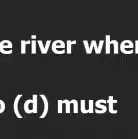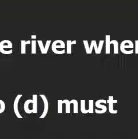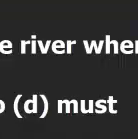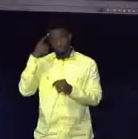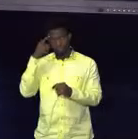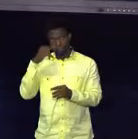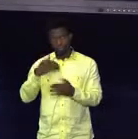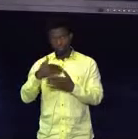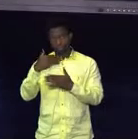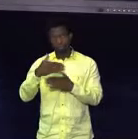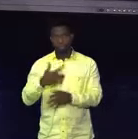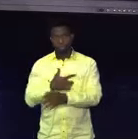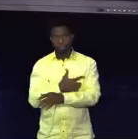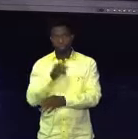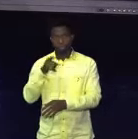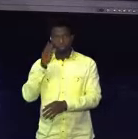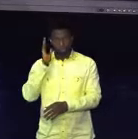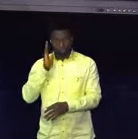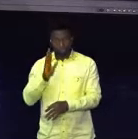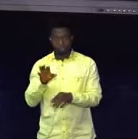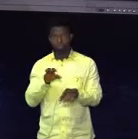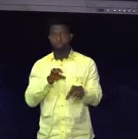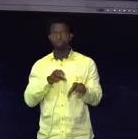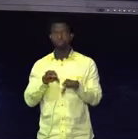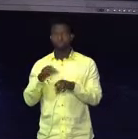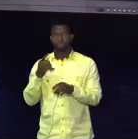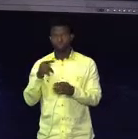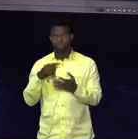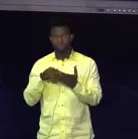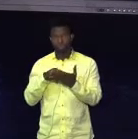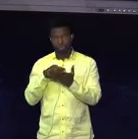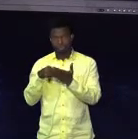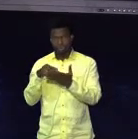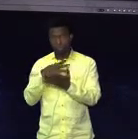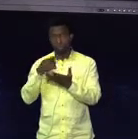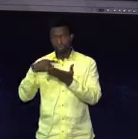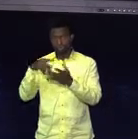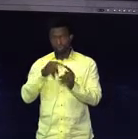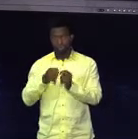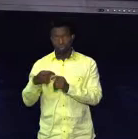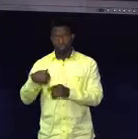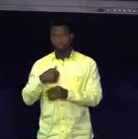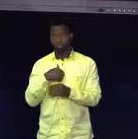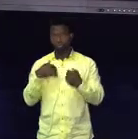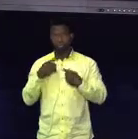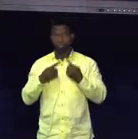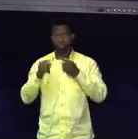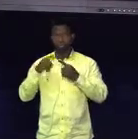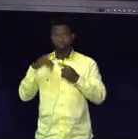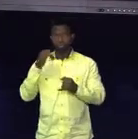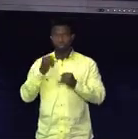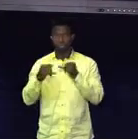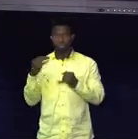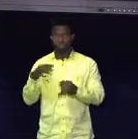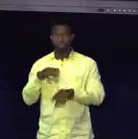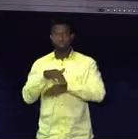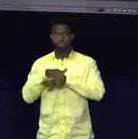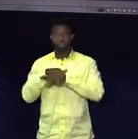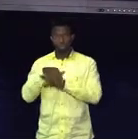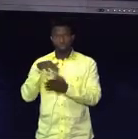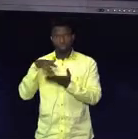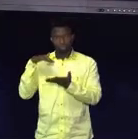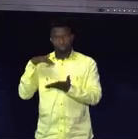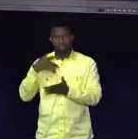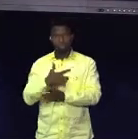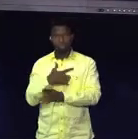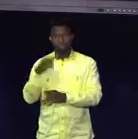we come for the next lesson, you know you will definitely do the correction and mark together. We have come to the end of the English Studies